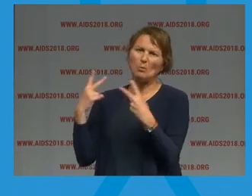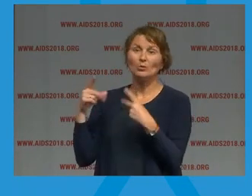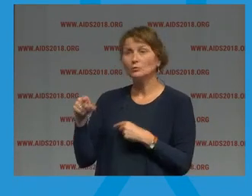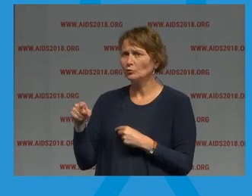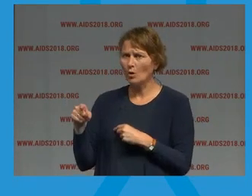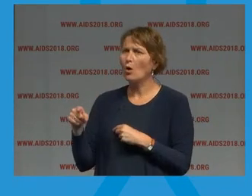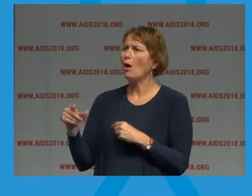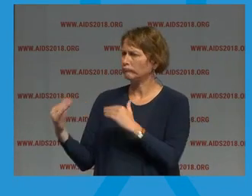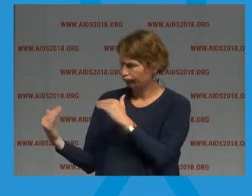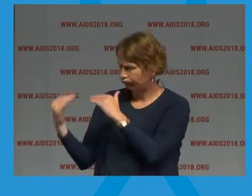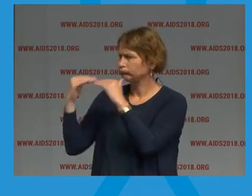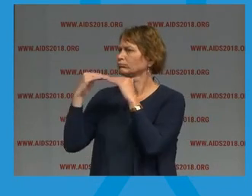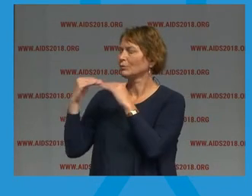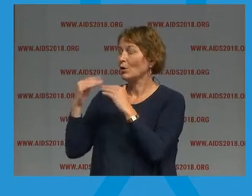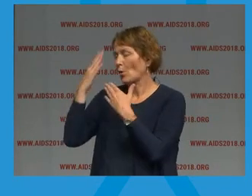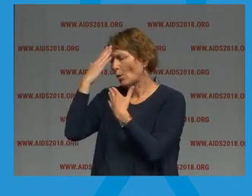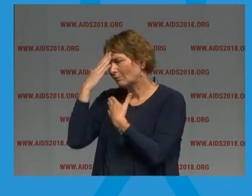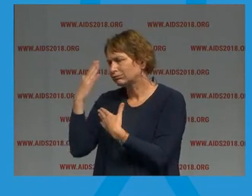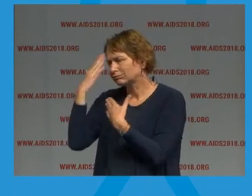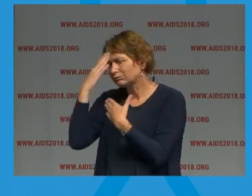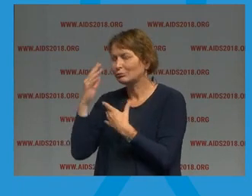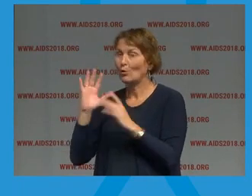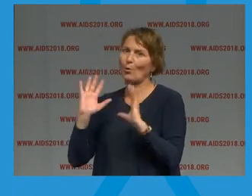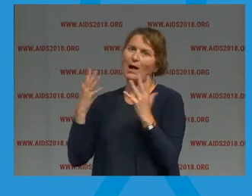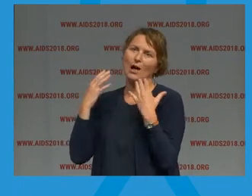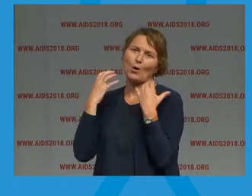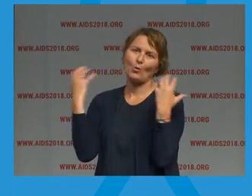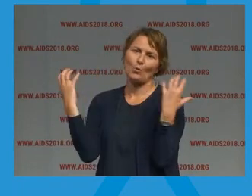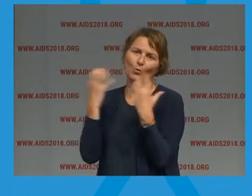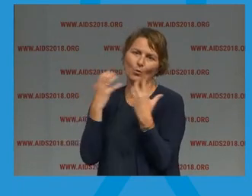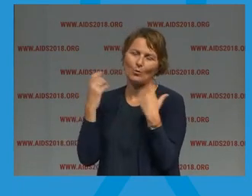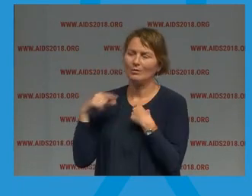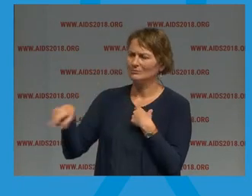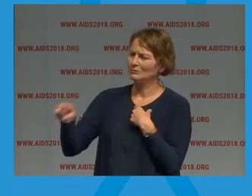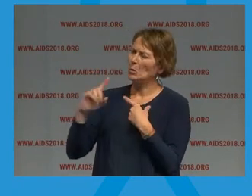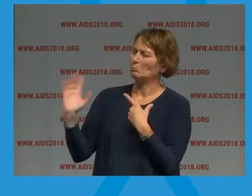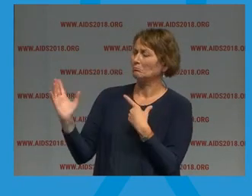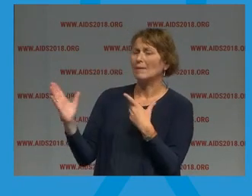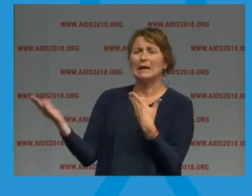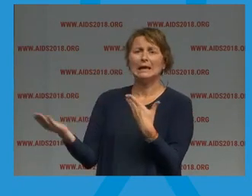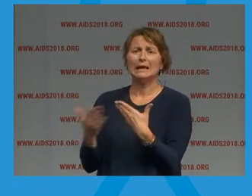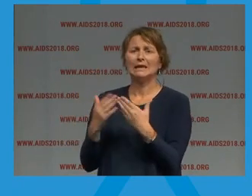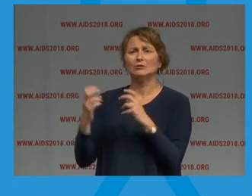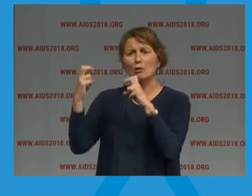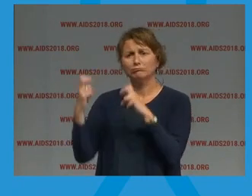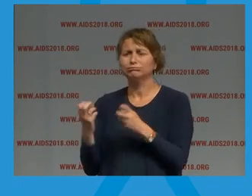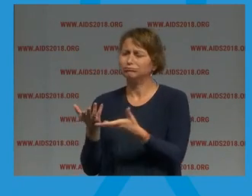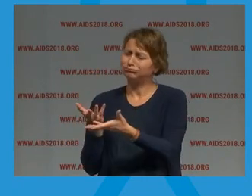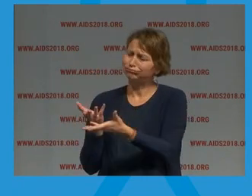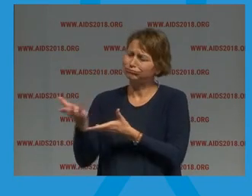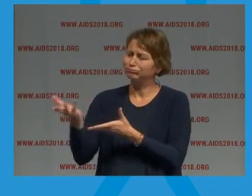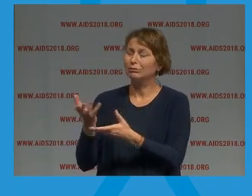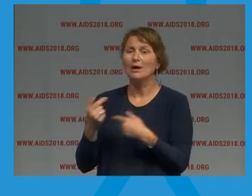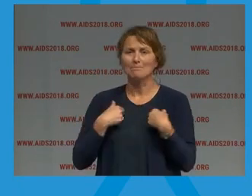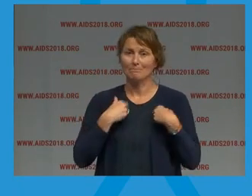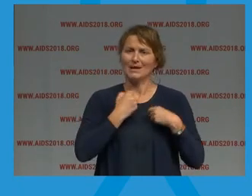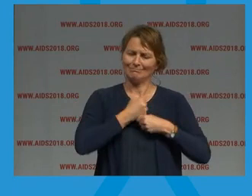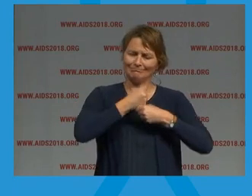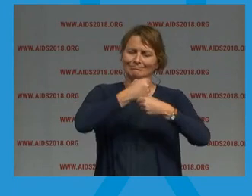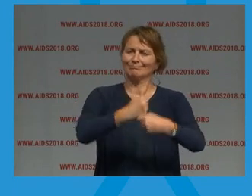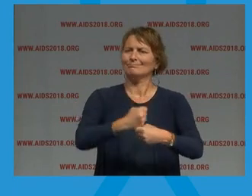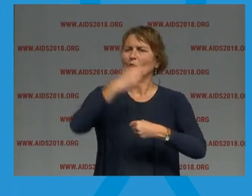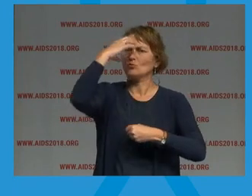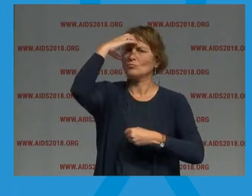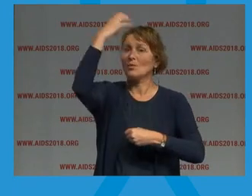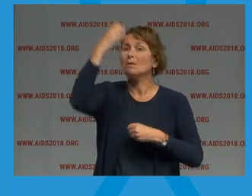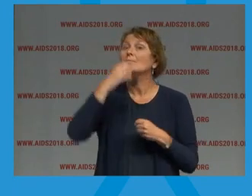things that I admire. Those are the things that made it easy to work with Prudence on behalf of government, but most importantly,